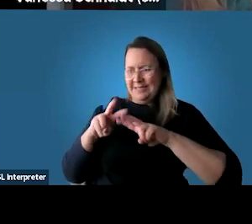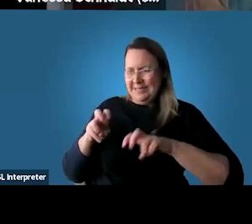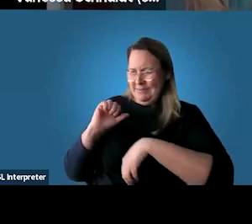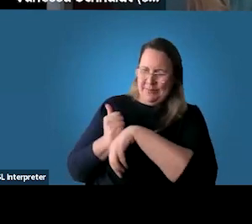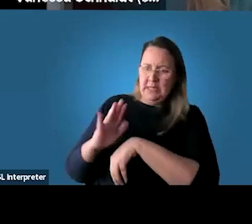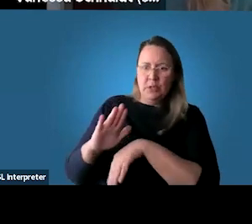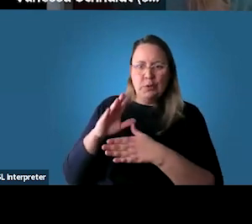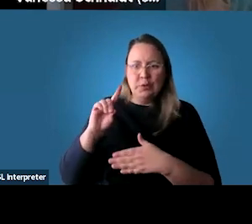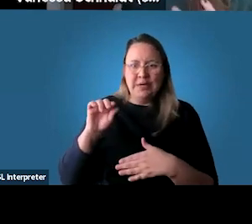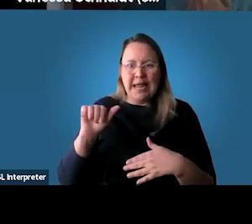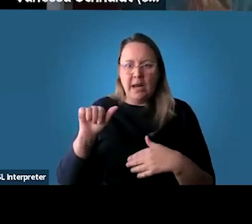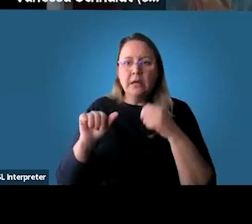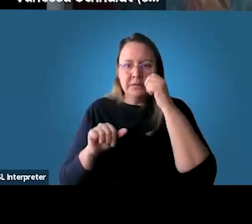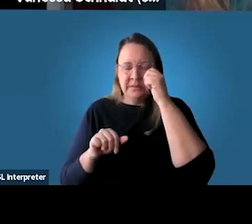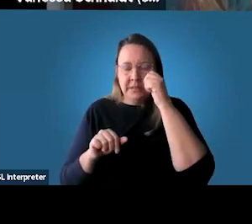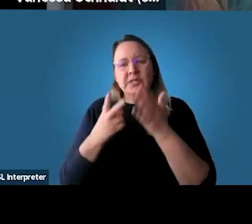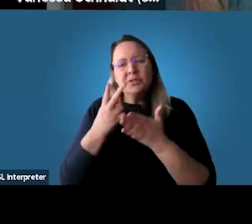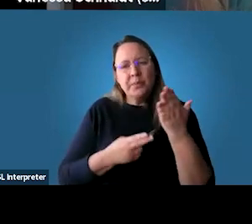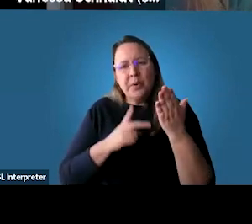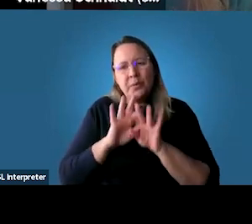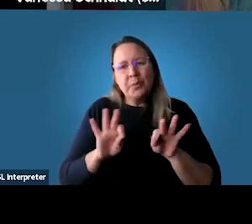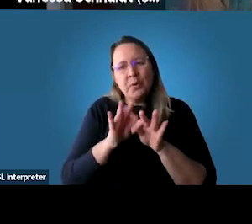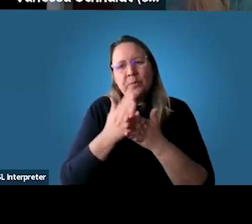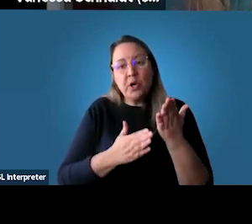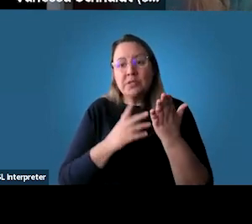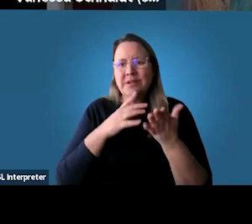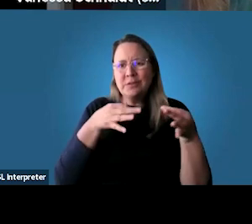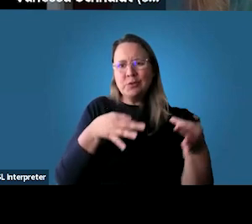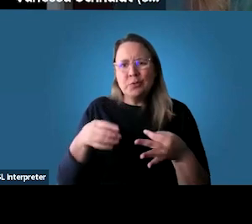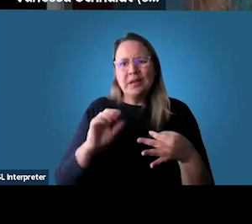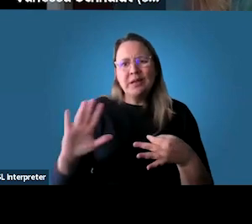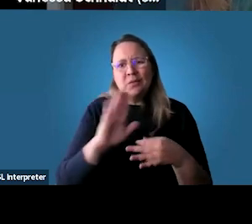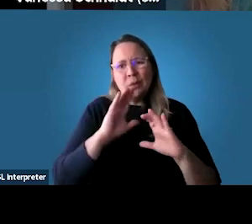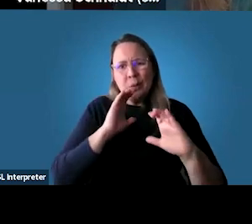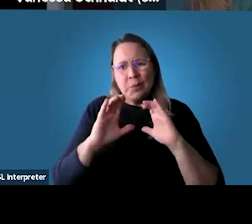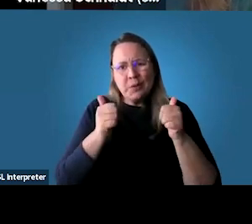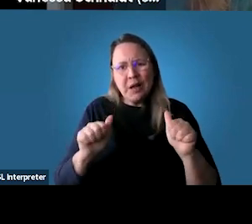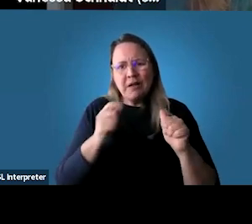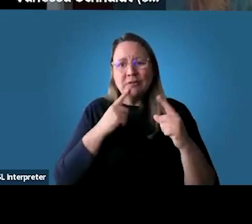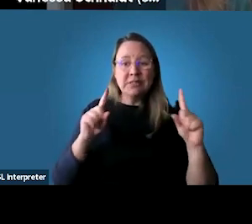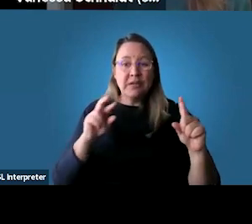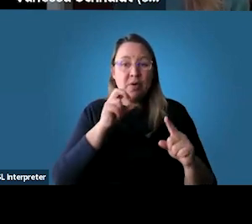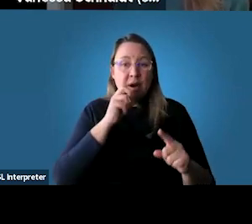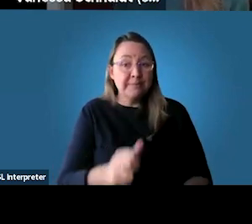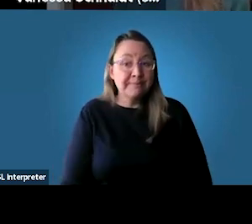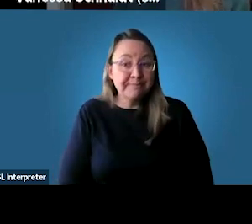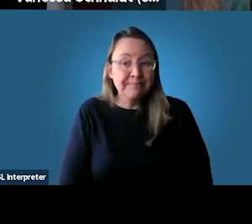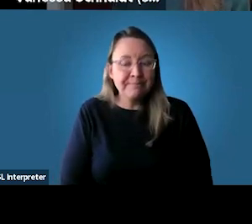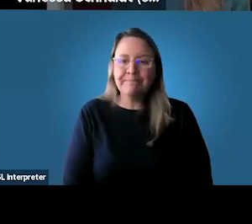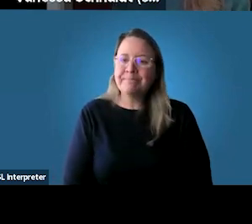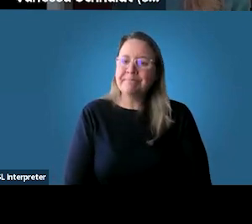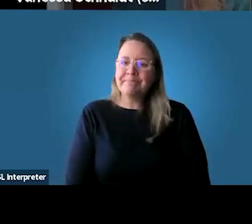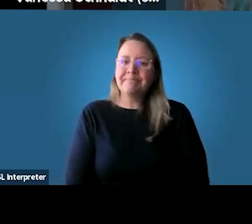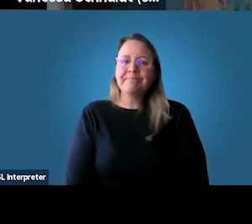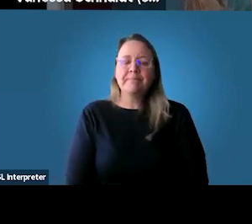on your data. And so both are key parts of determining if your communications efforts are successful.